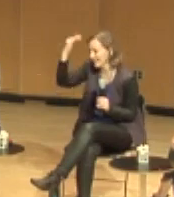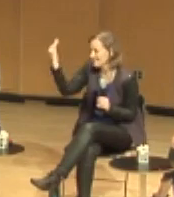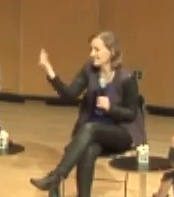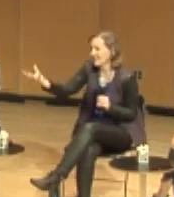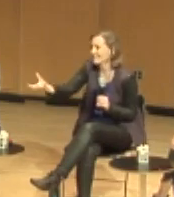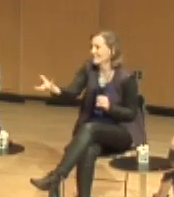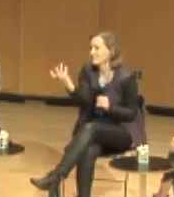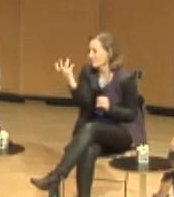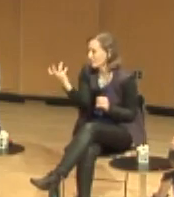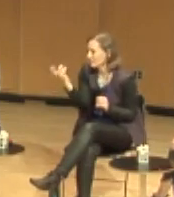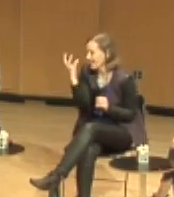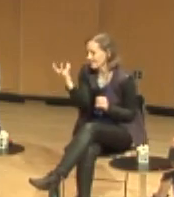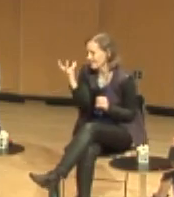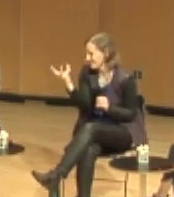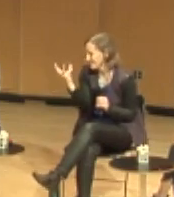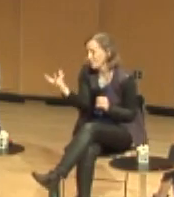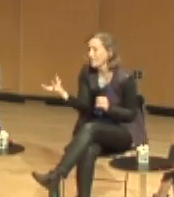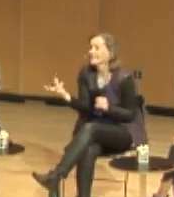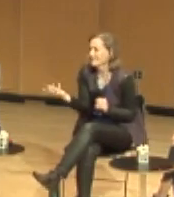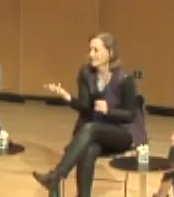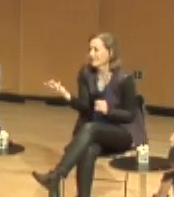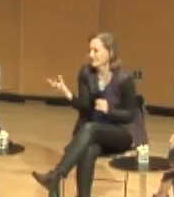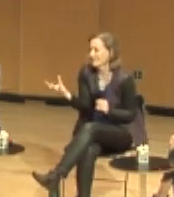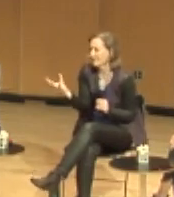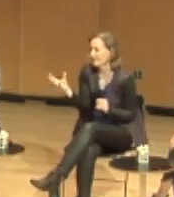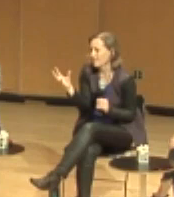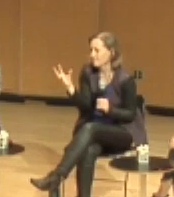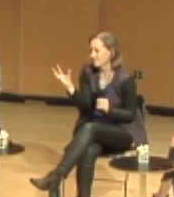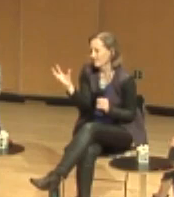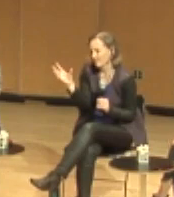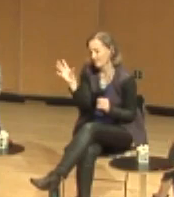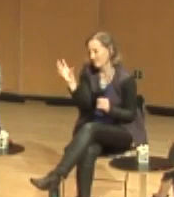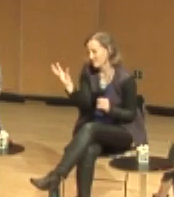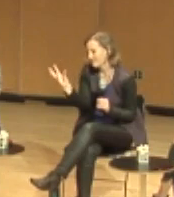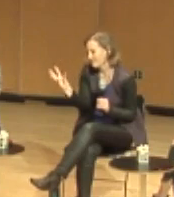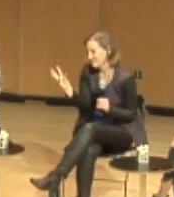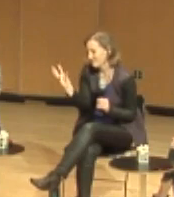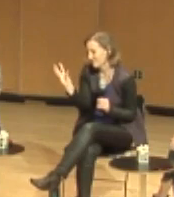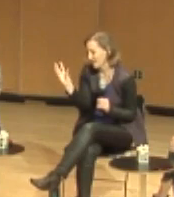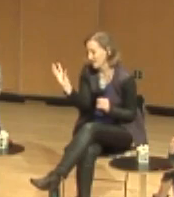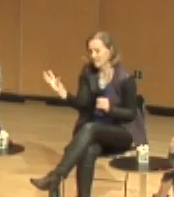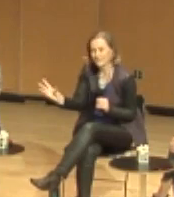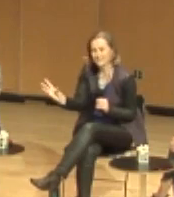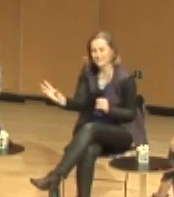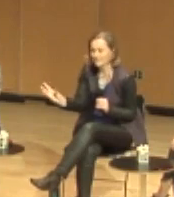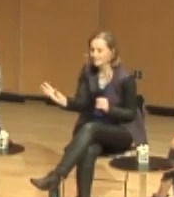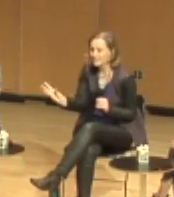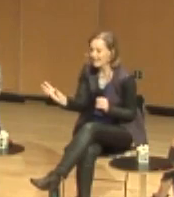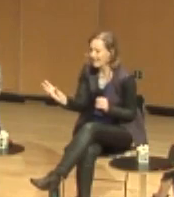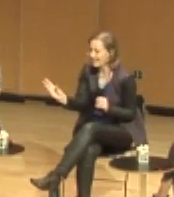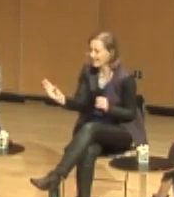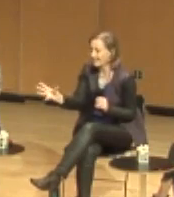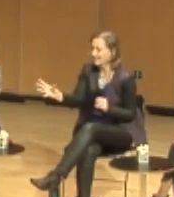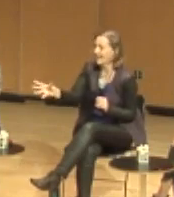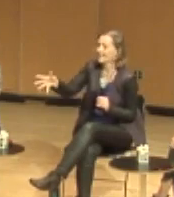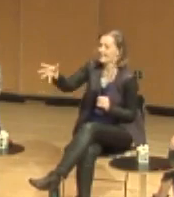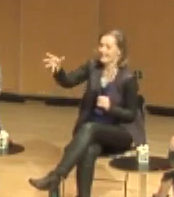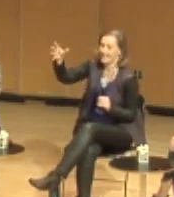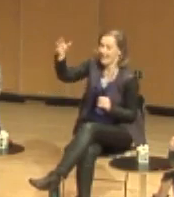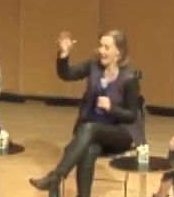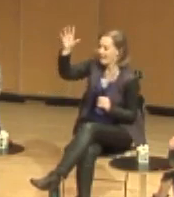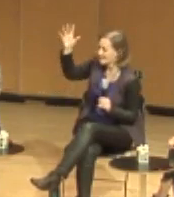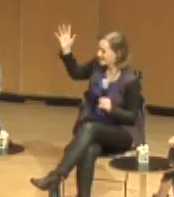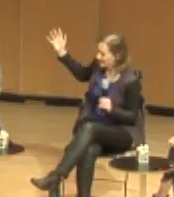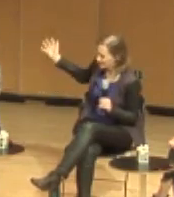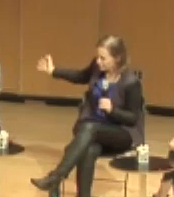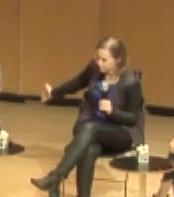in on and that's that's his world that's his voice you know that um that it is very every day and yet